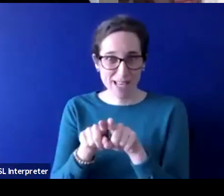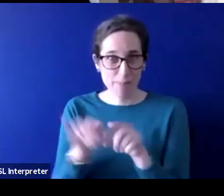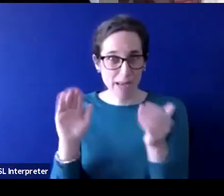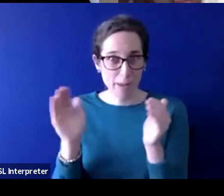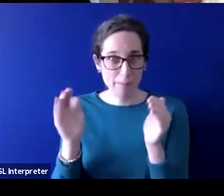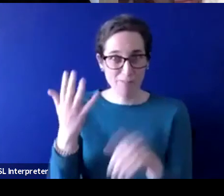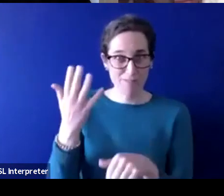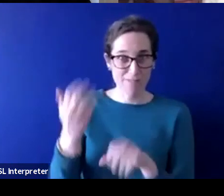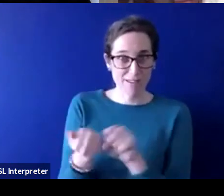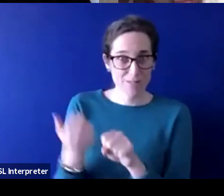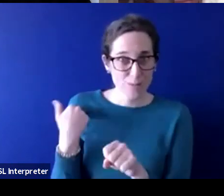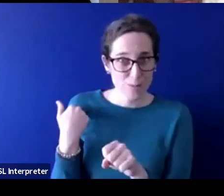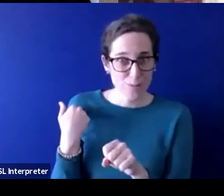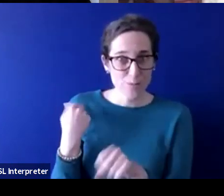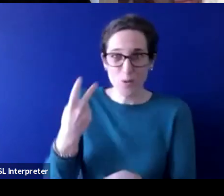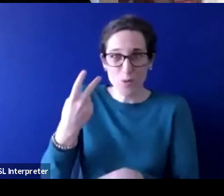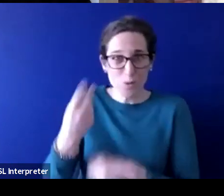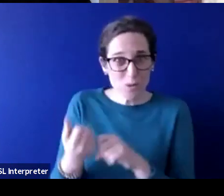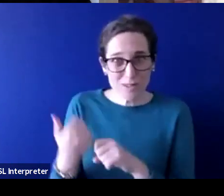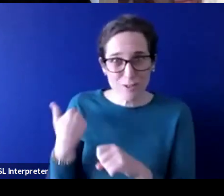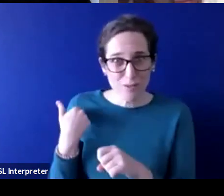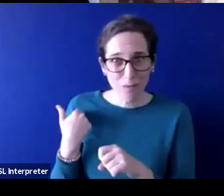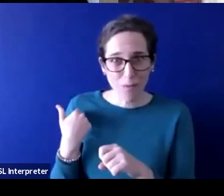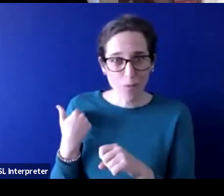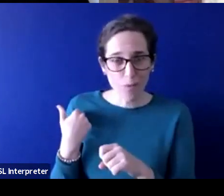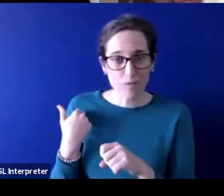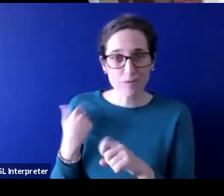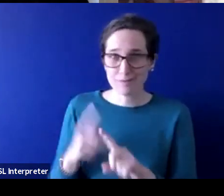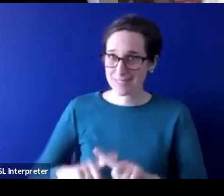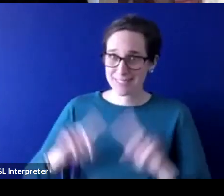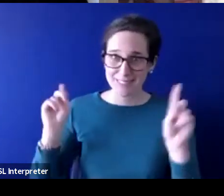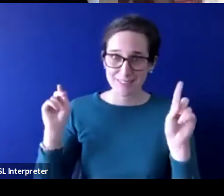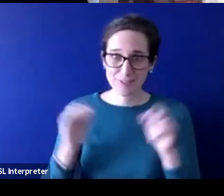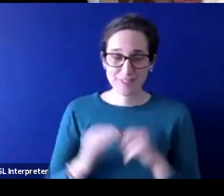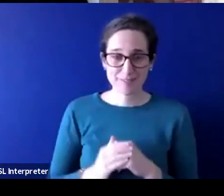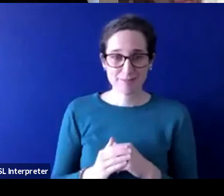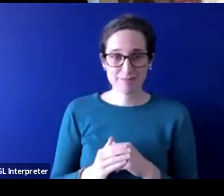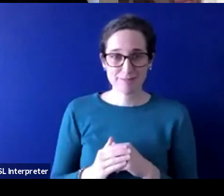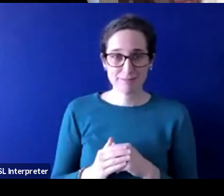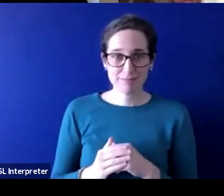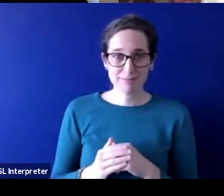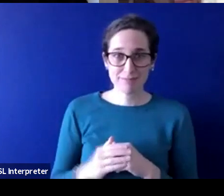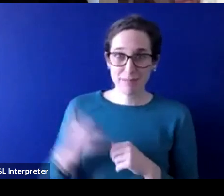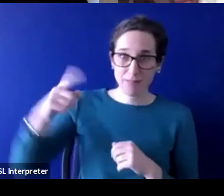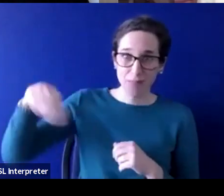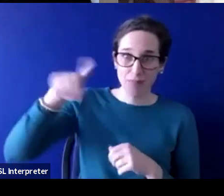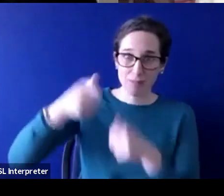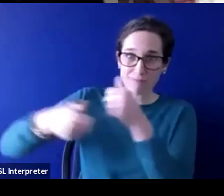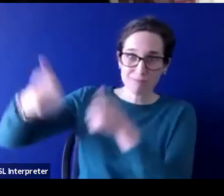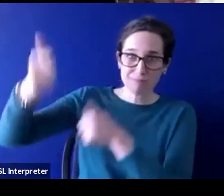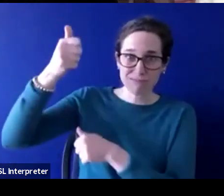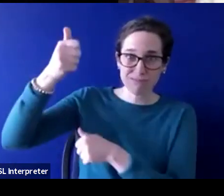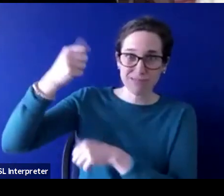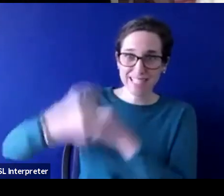ago. And I think that a lot of people that are on top, like I said, are born in 1950 or 19, no